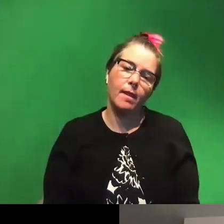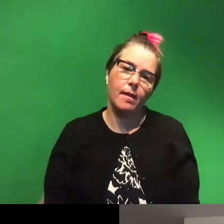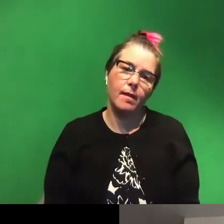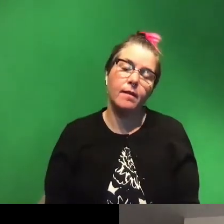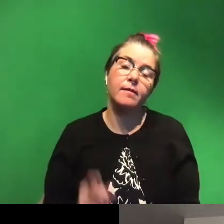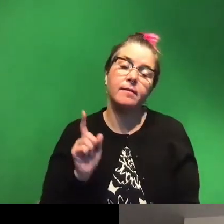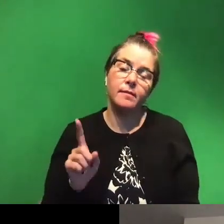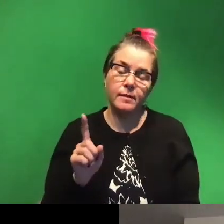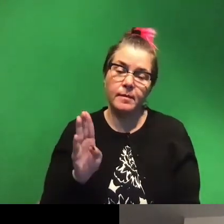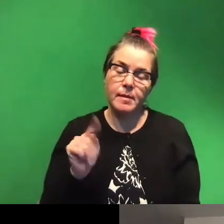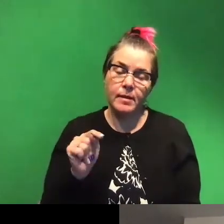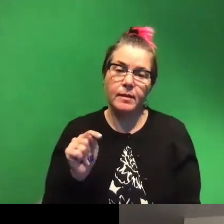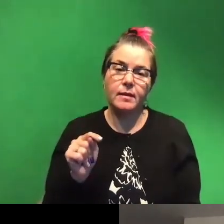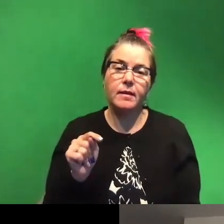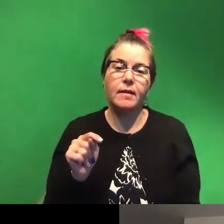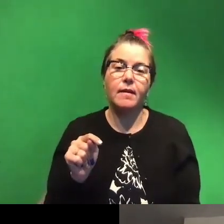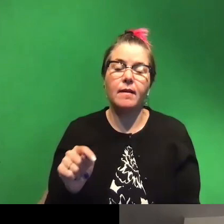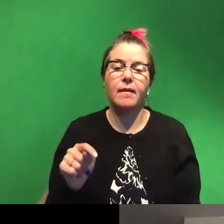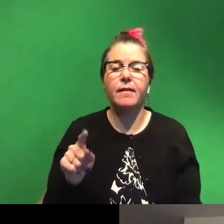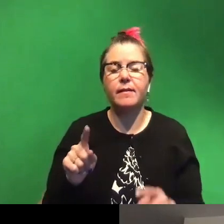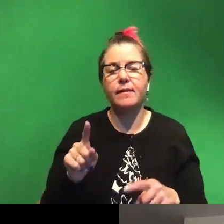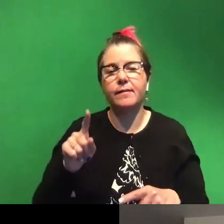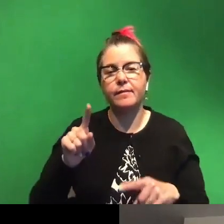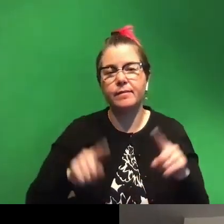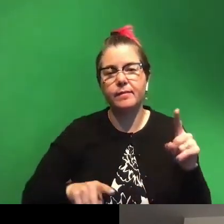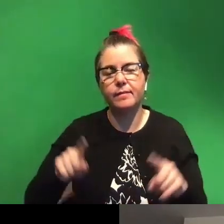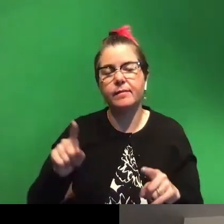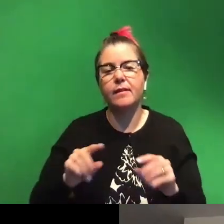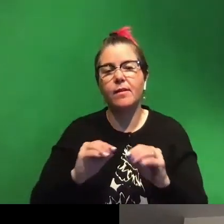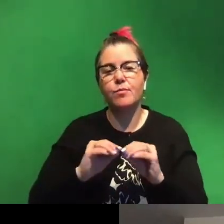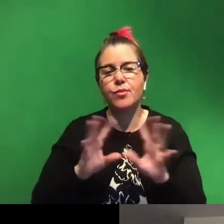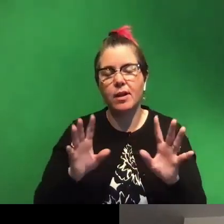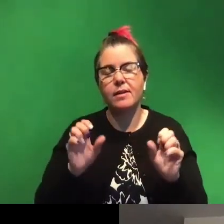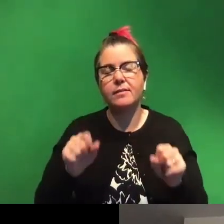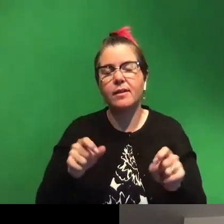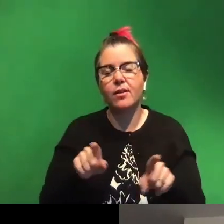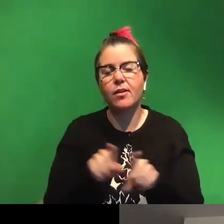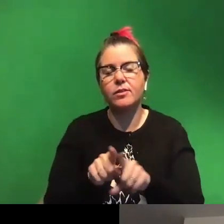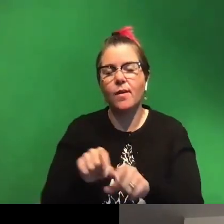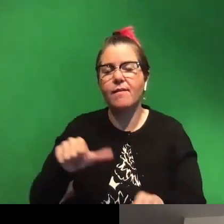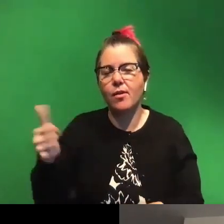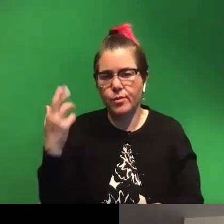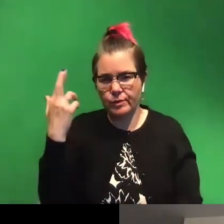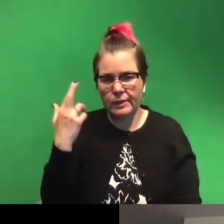But the variation of its brightness can be also explained because of